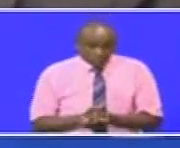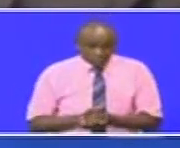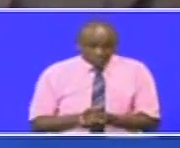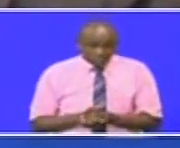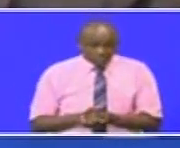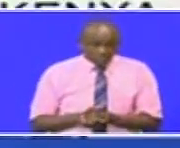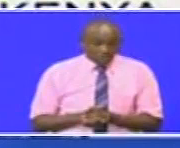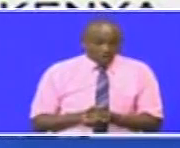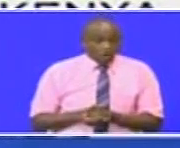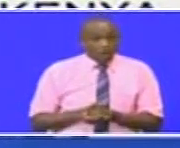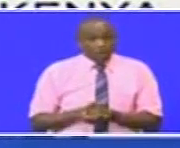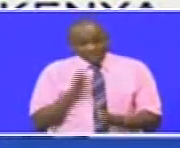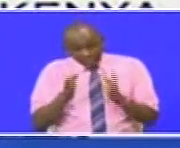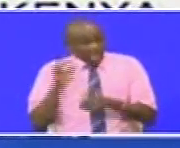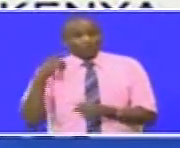not only for